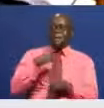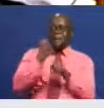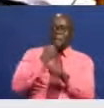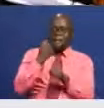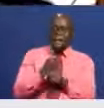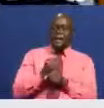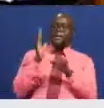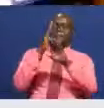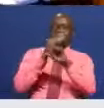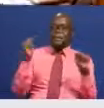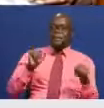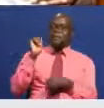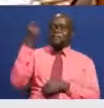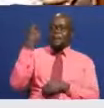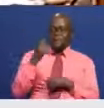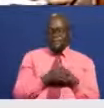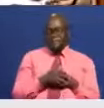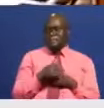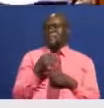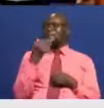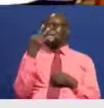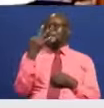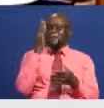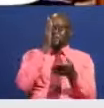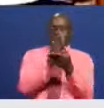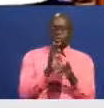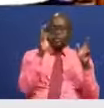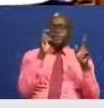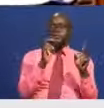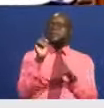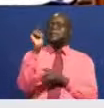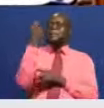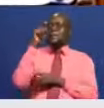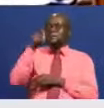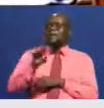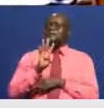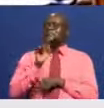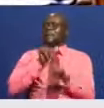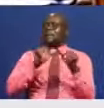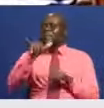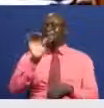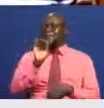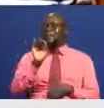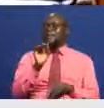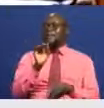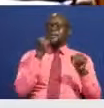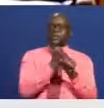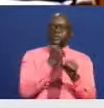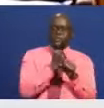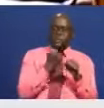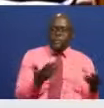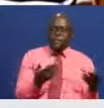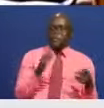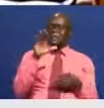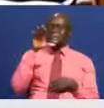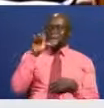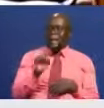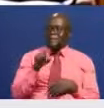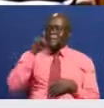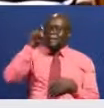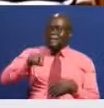by the President of the Republic of Kenya, trivial issues that the President should not even speak to, issues that a Cabinet